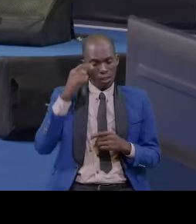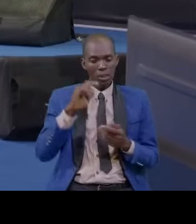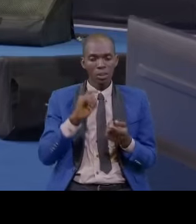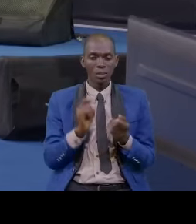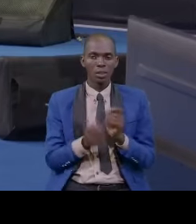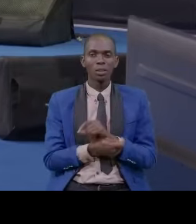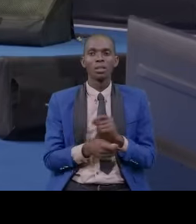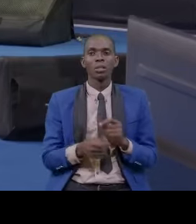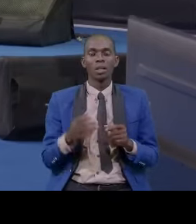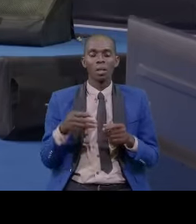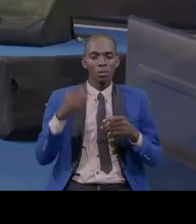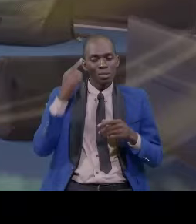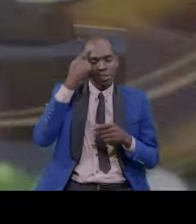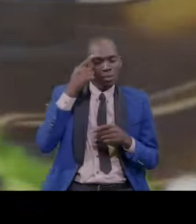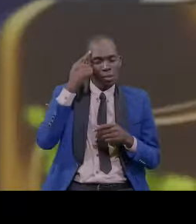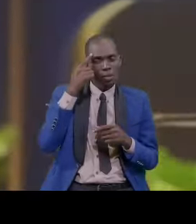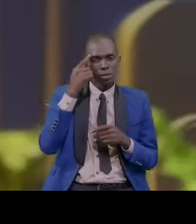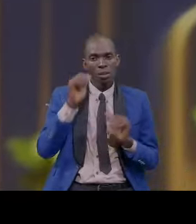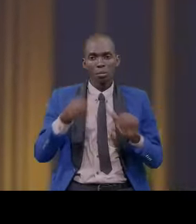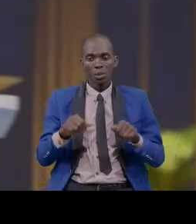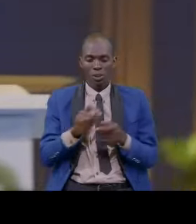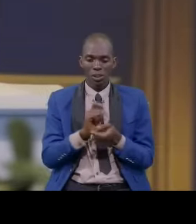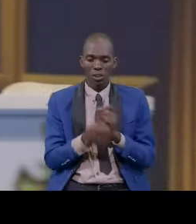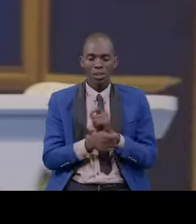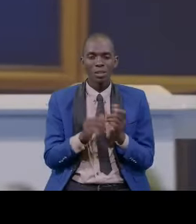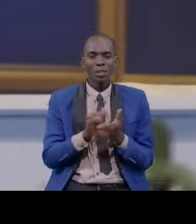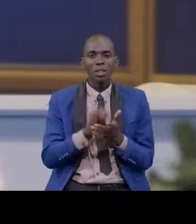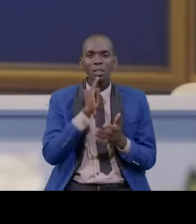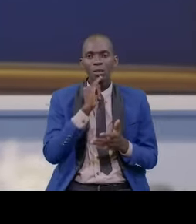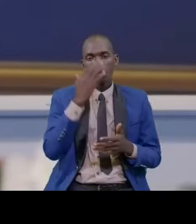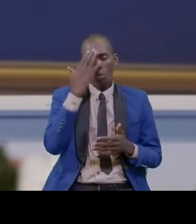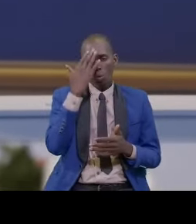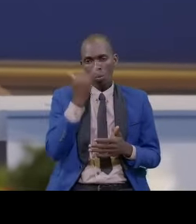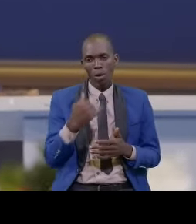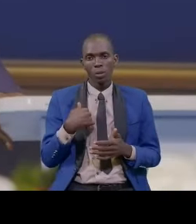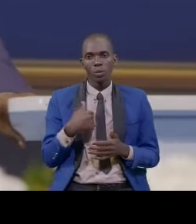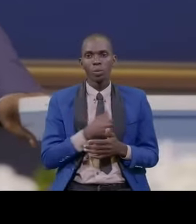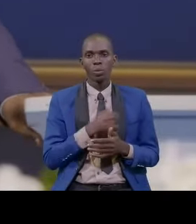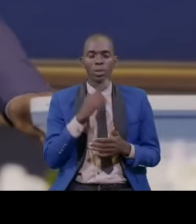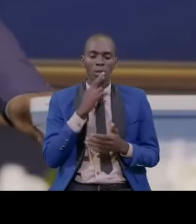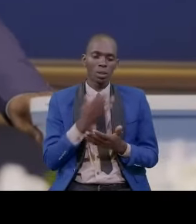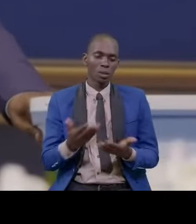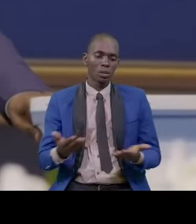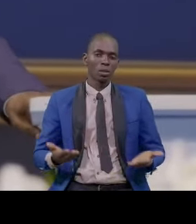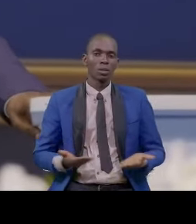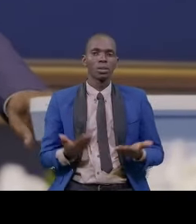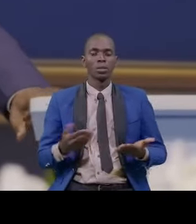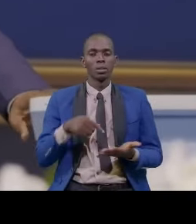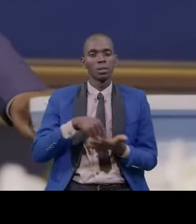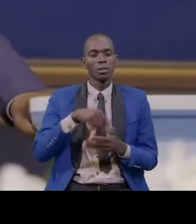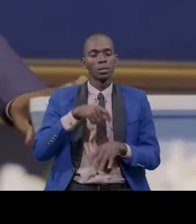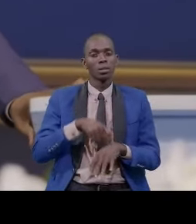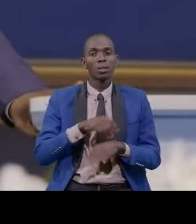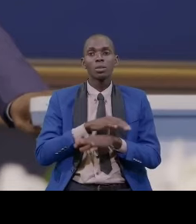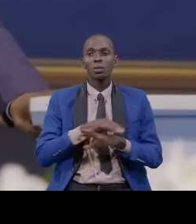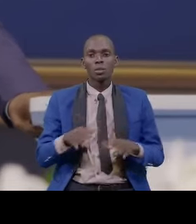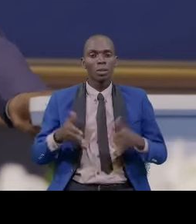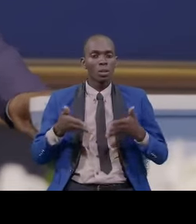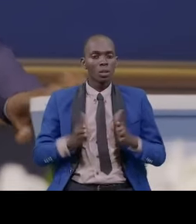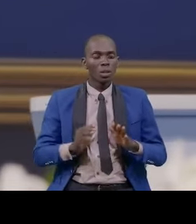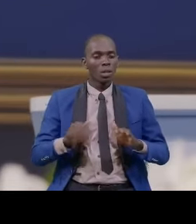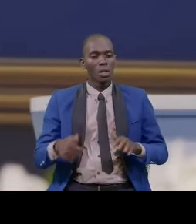faculty, everything. So that's the reason we're here this weekend. And don't let anybody go out and say,